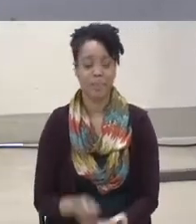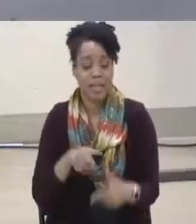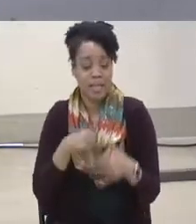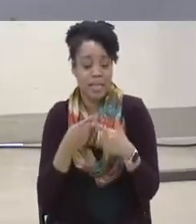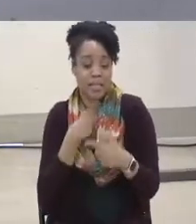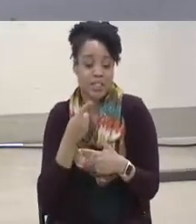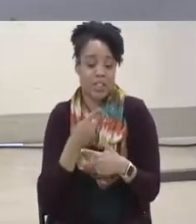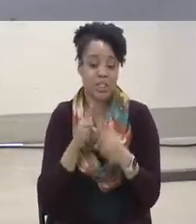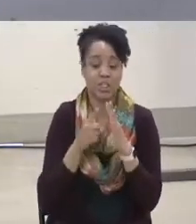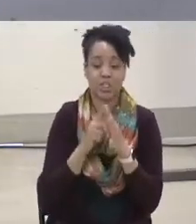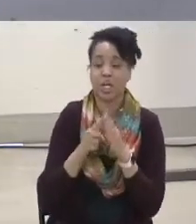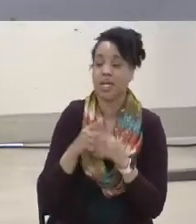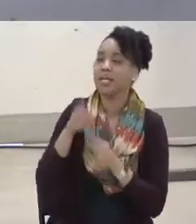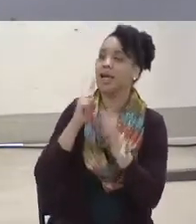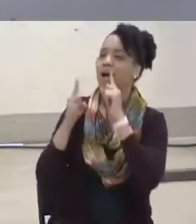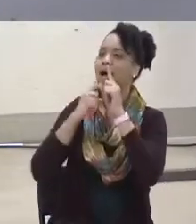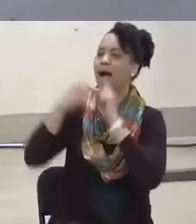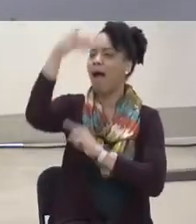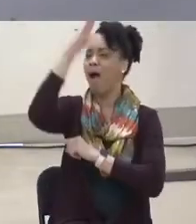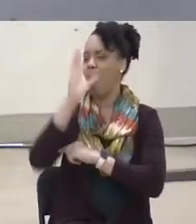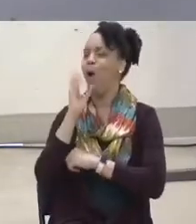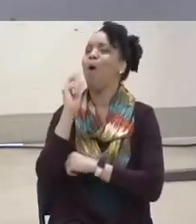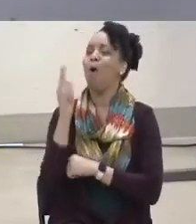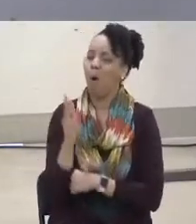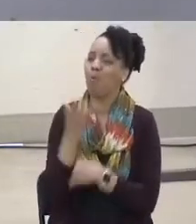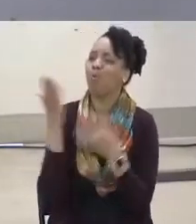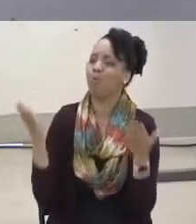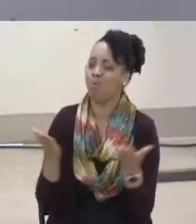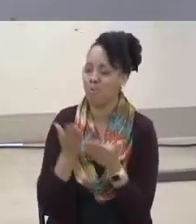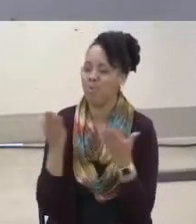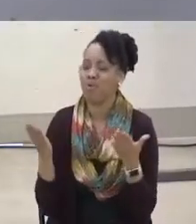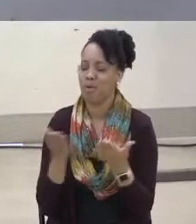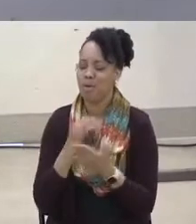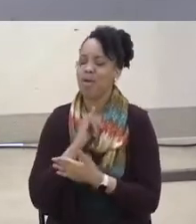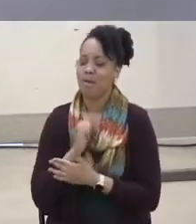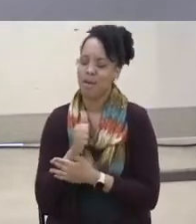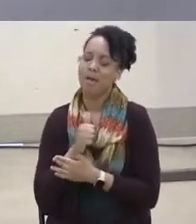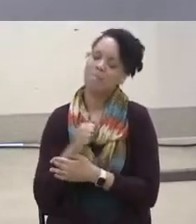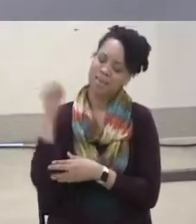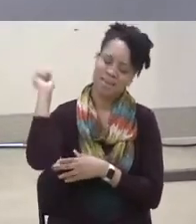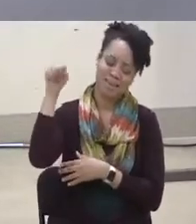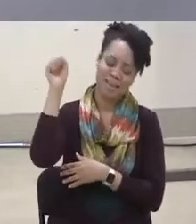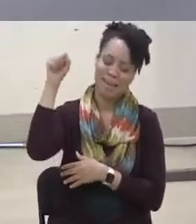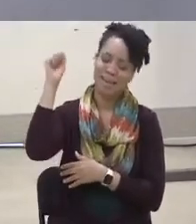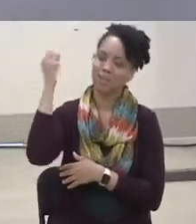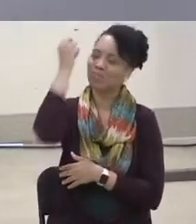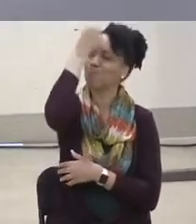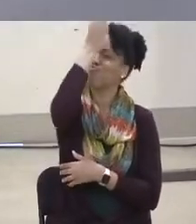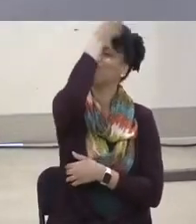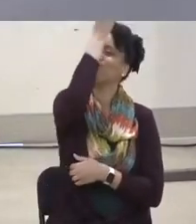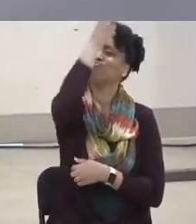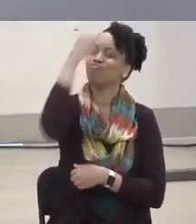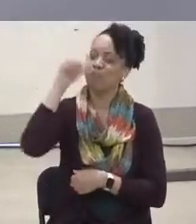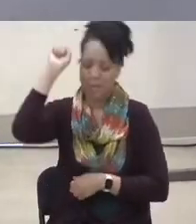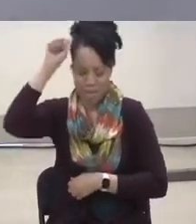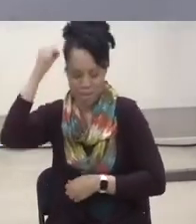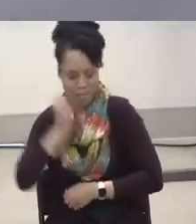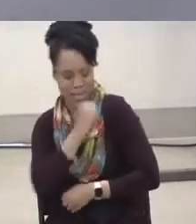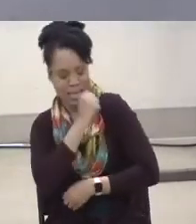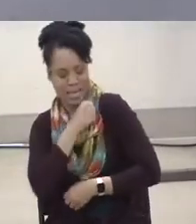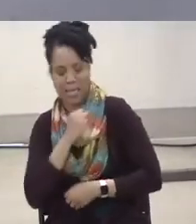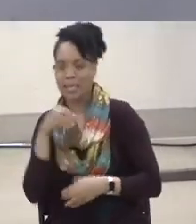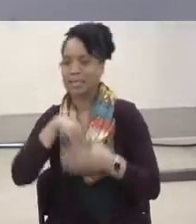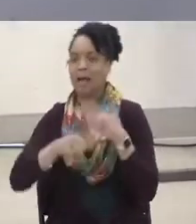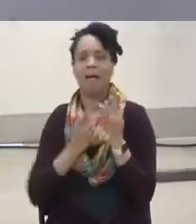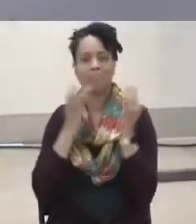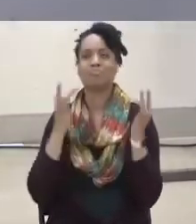talking to God. Okay, God, here I am. y comienzan a decirle al Señor, aquí estoy. Got yes written on my head, written in my heart. Yep. El sí está en mi